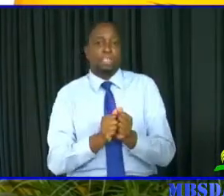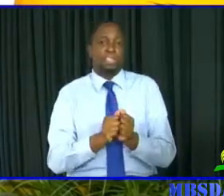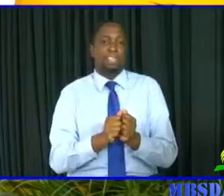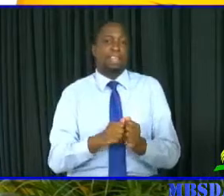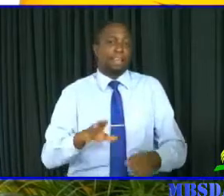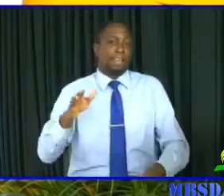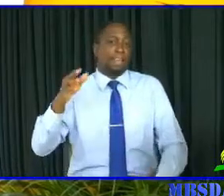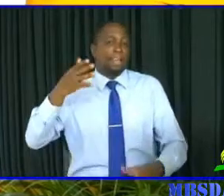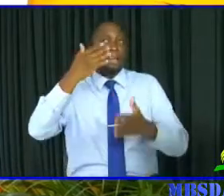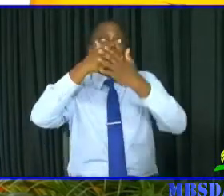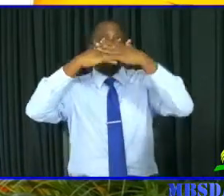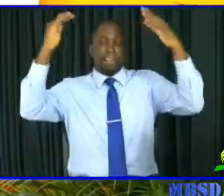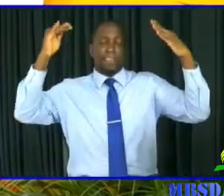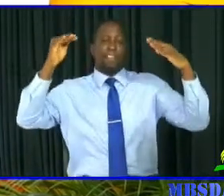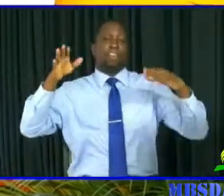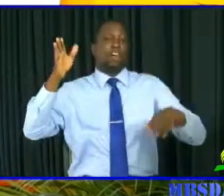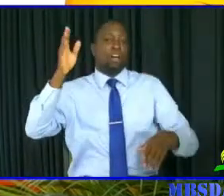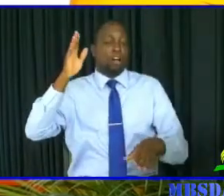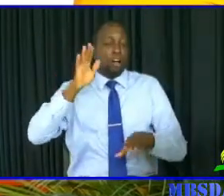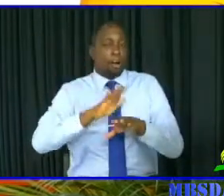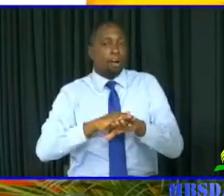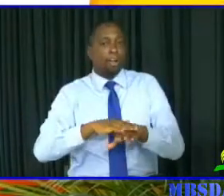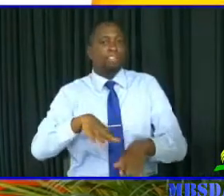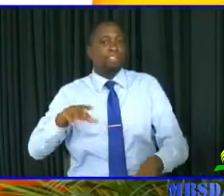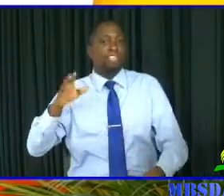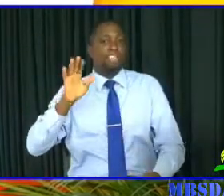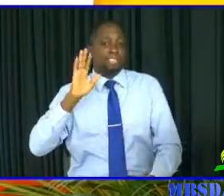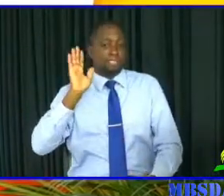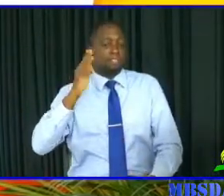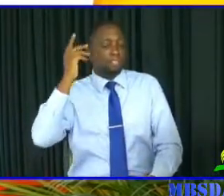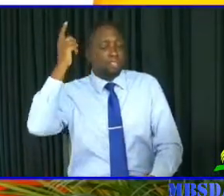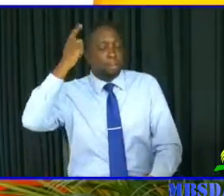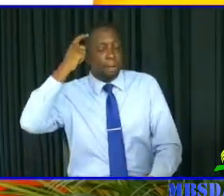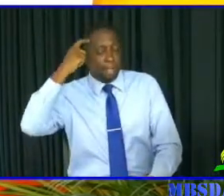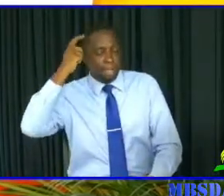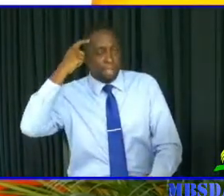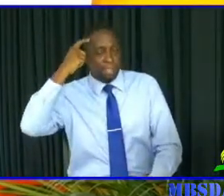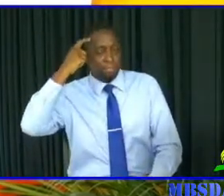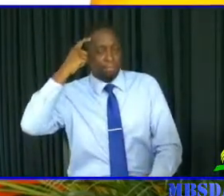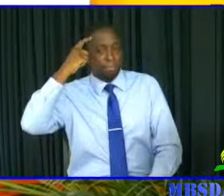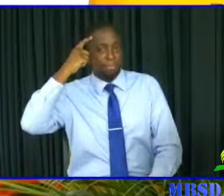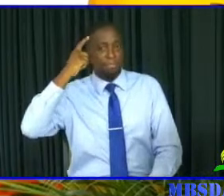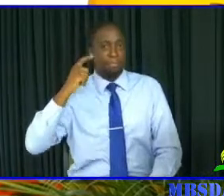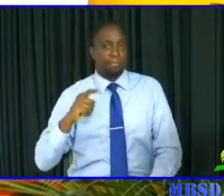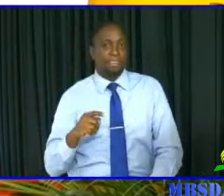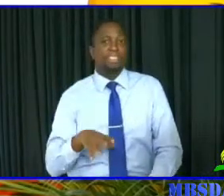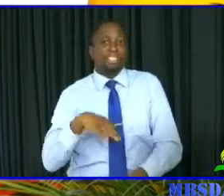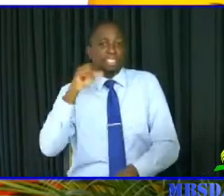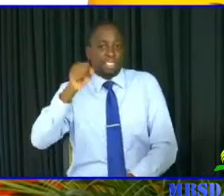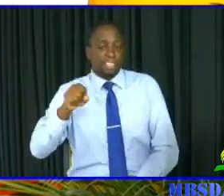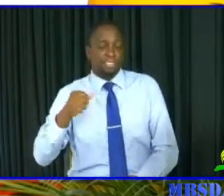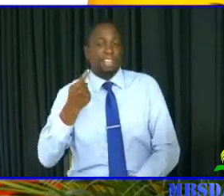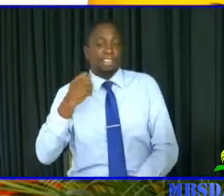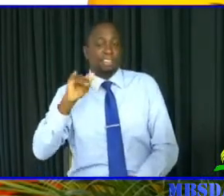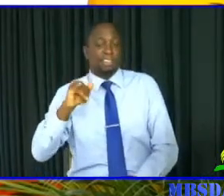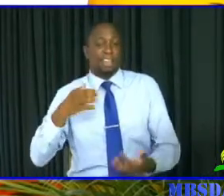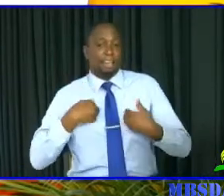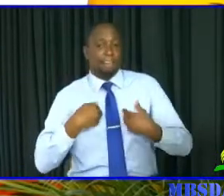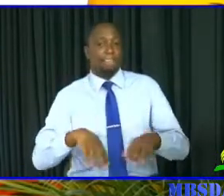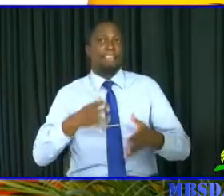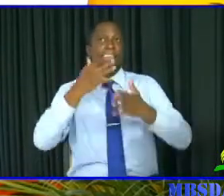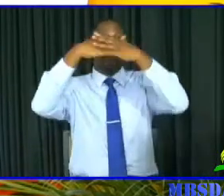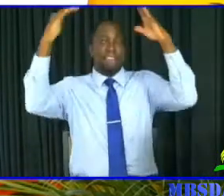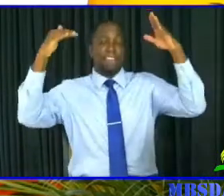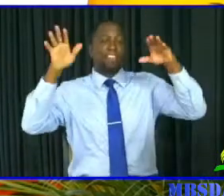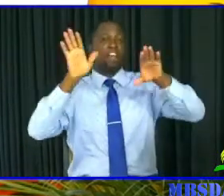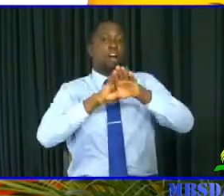Some people, sadly, will go to hell with heaven in mind just because they